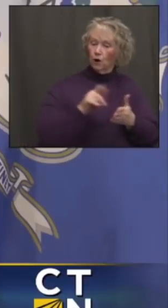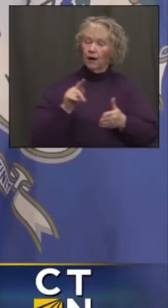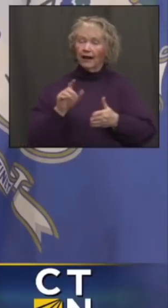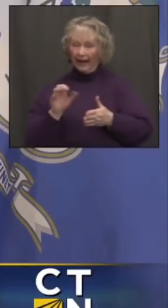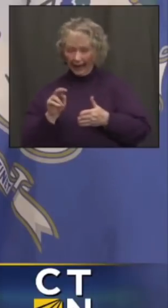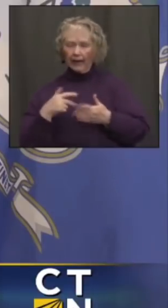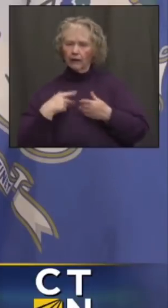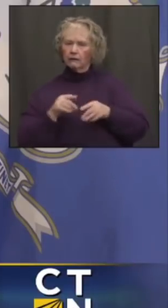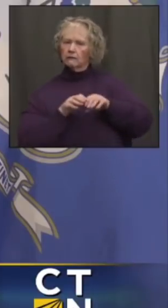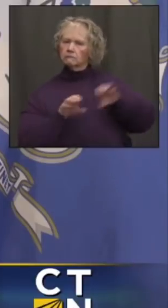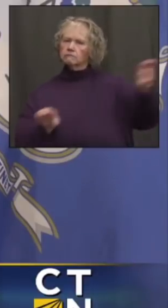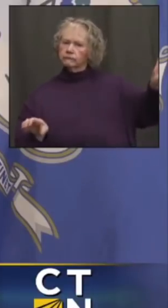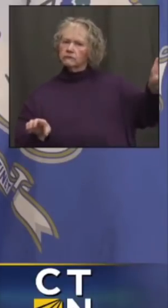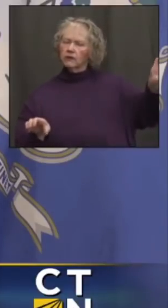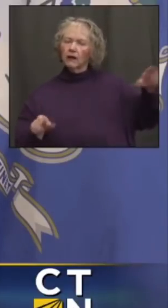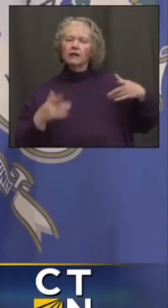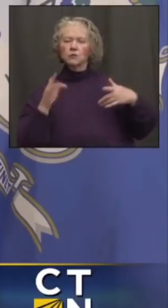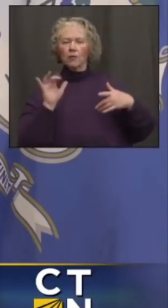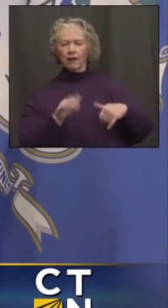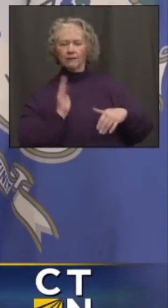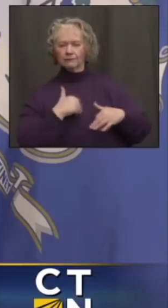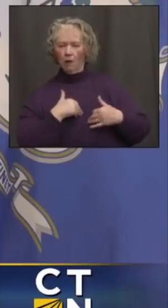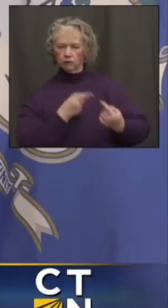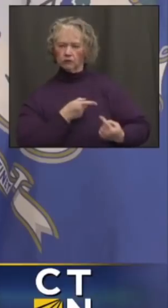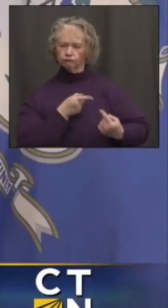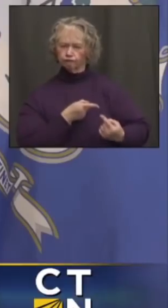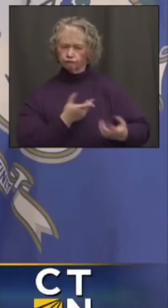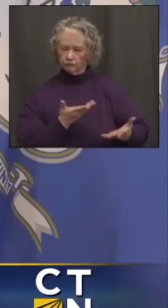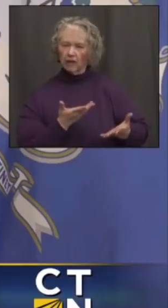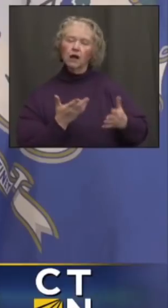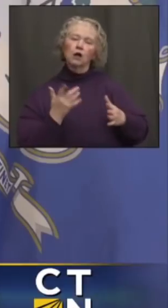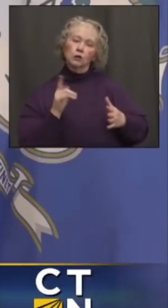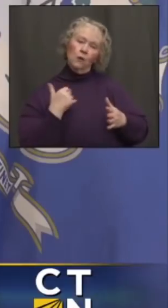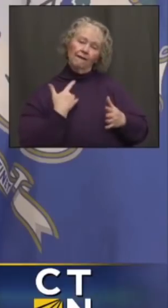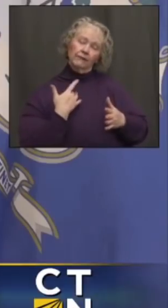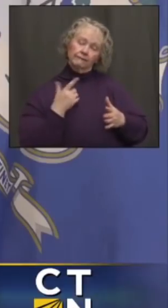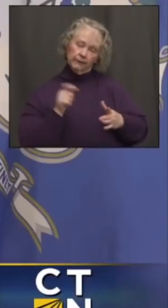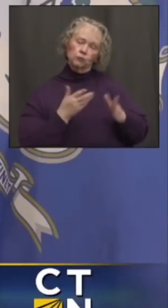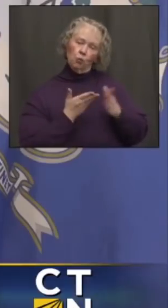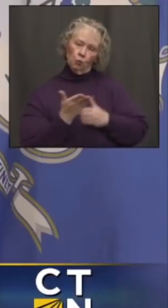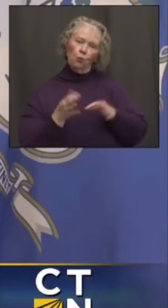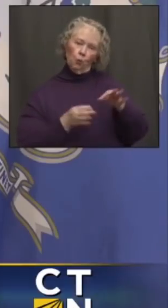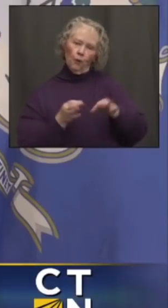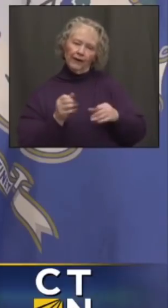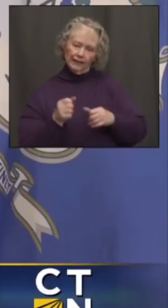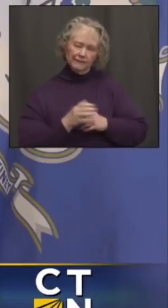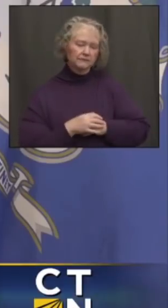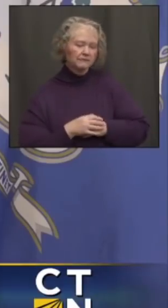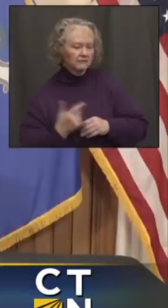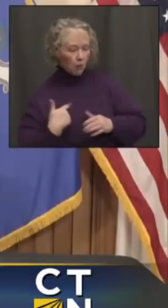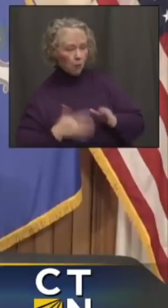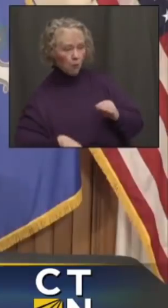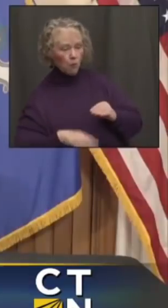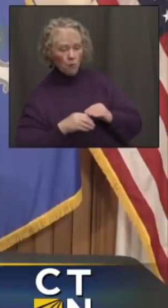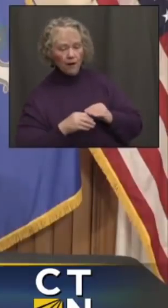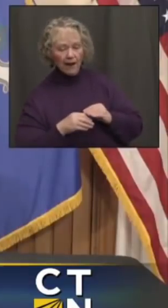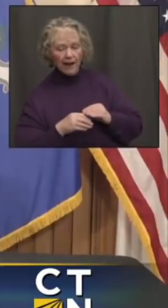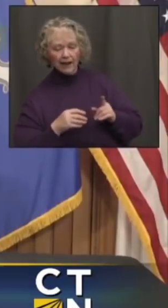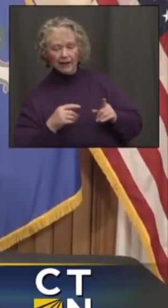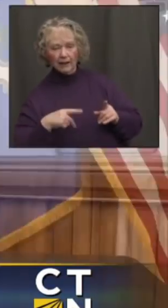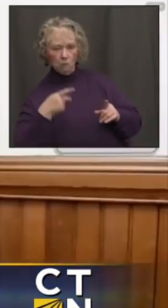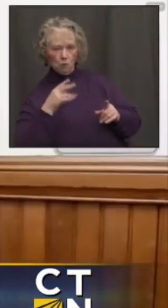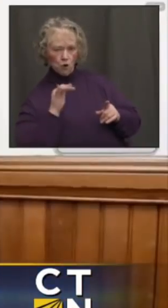even though they're working out of Connecticut. It used to be your tax based upon where you work. If you're in New York half the time and Connecticut half the